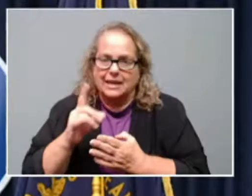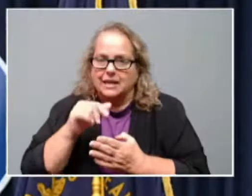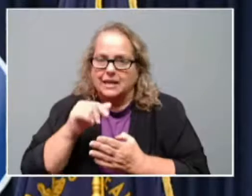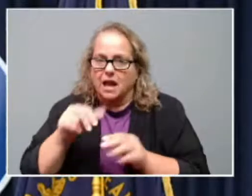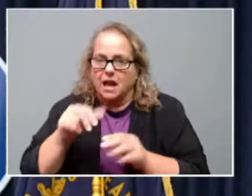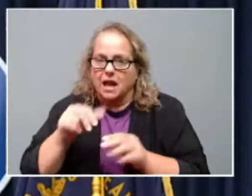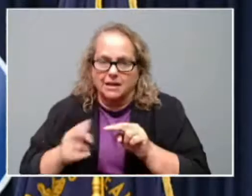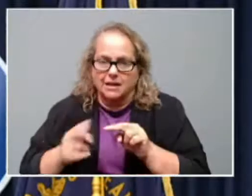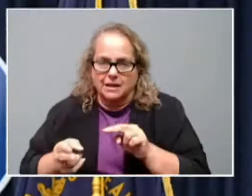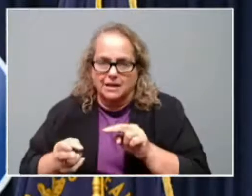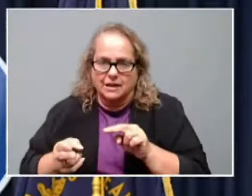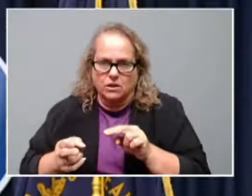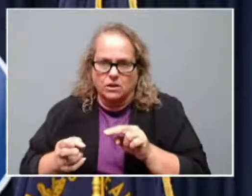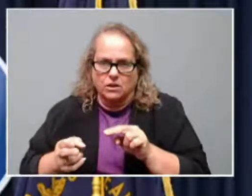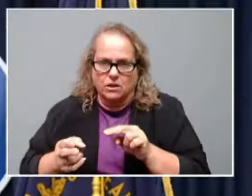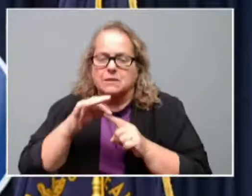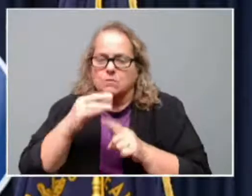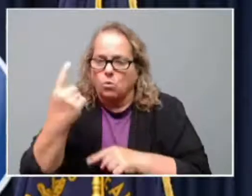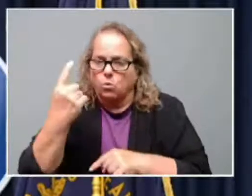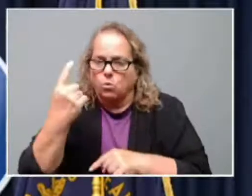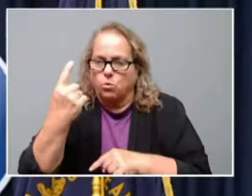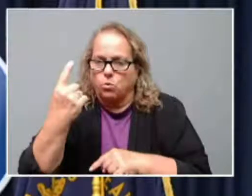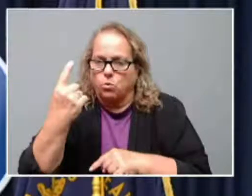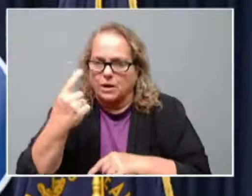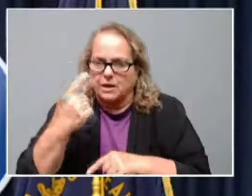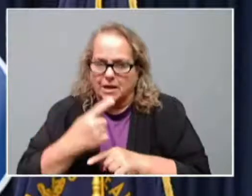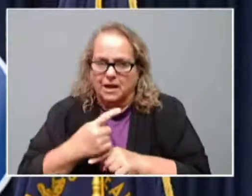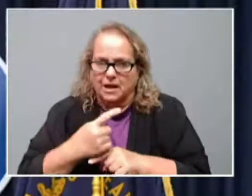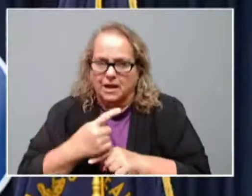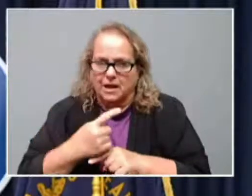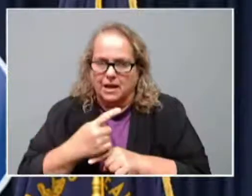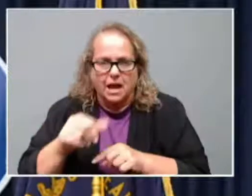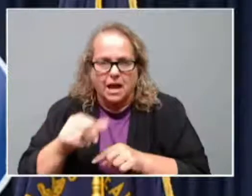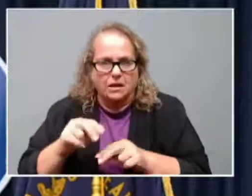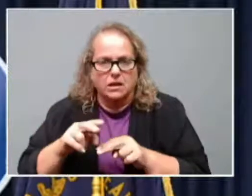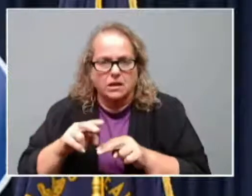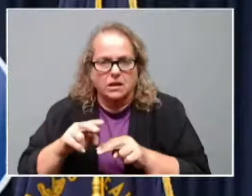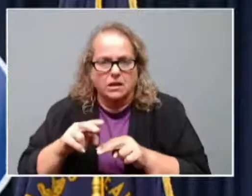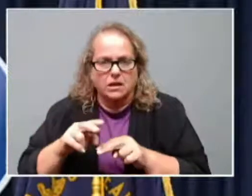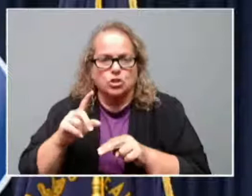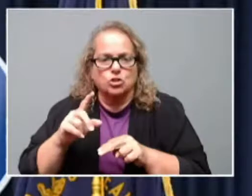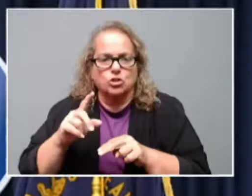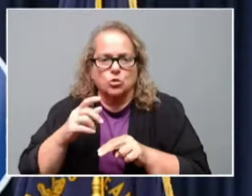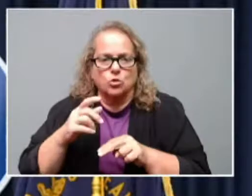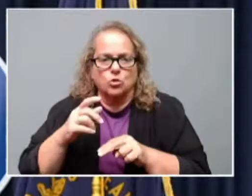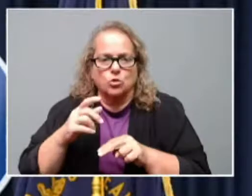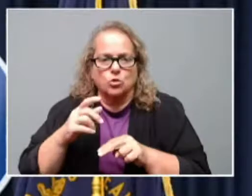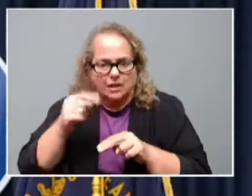with the exception of one, that it hasn't gone down just about every day.